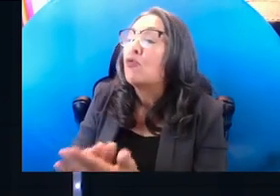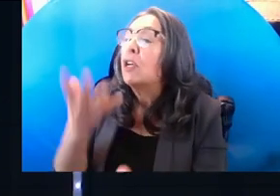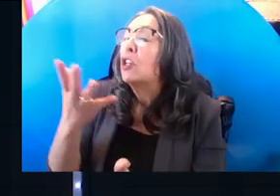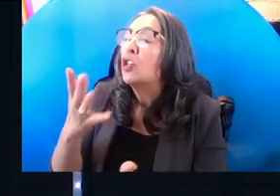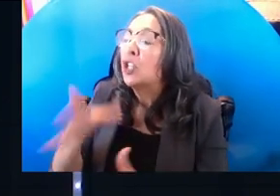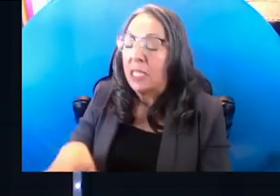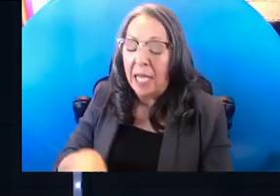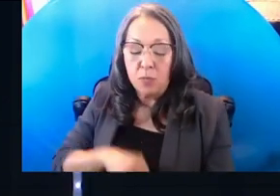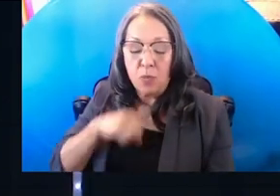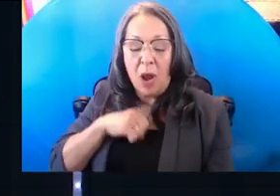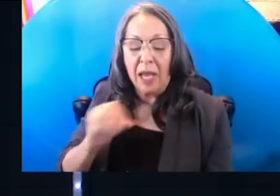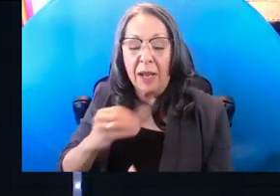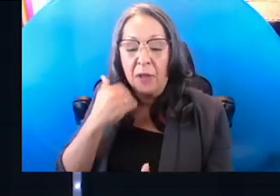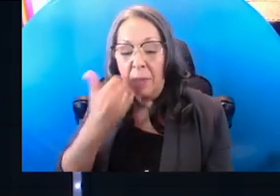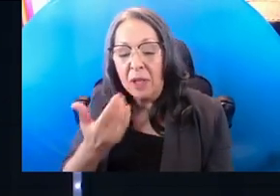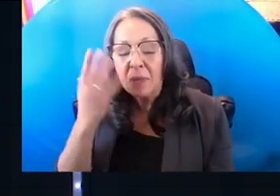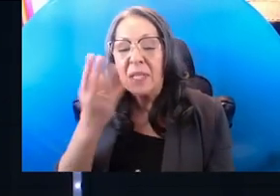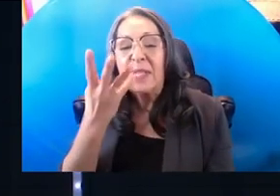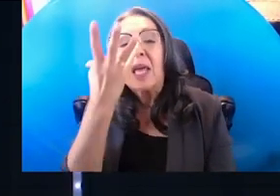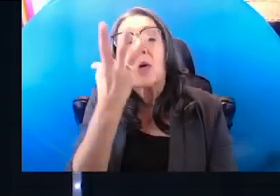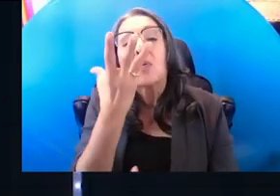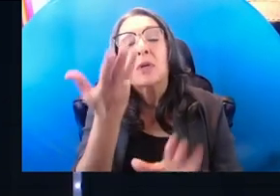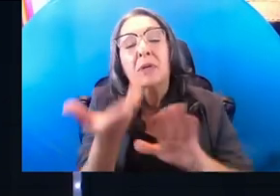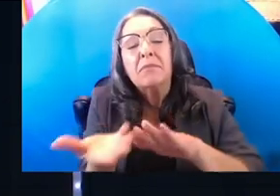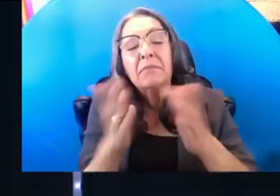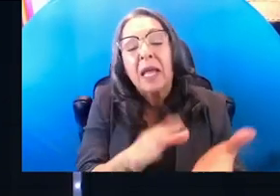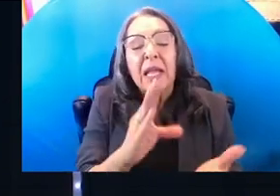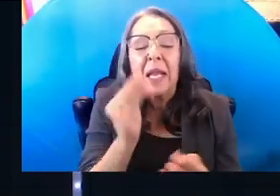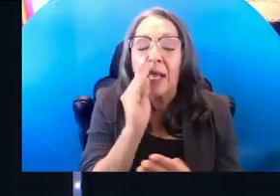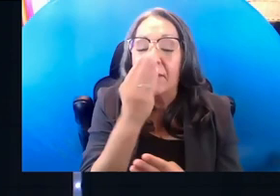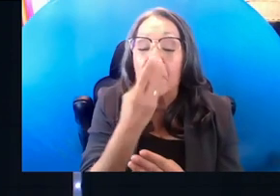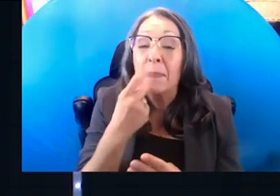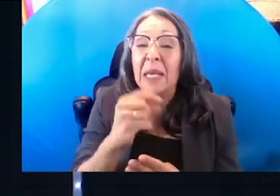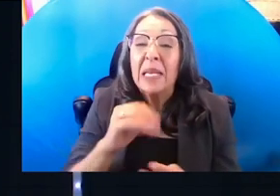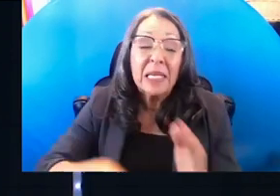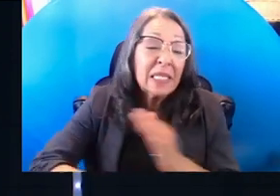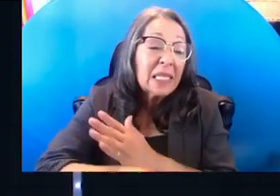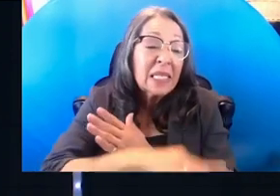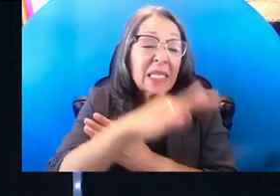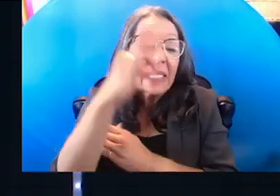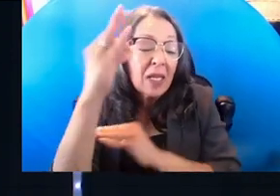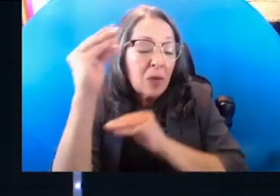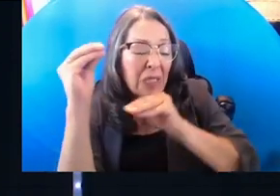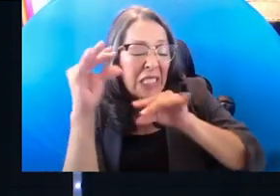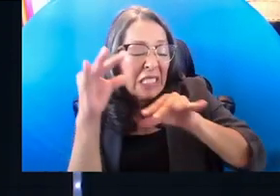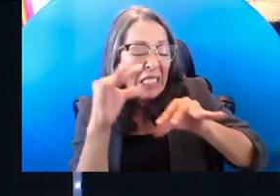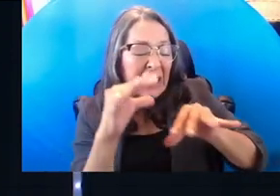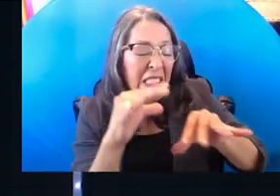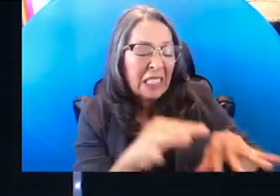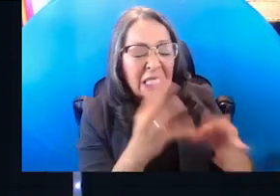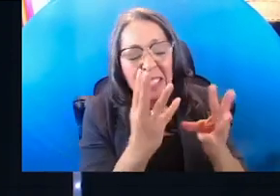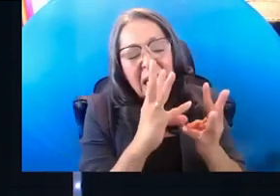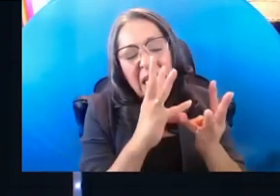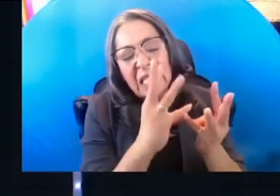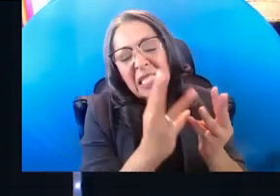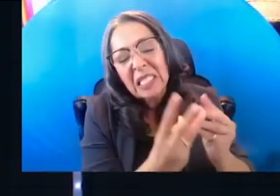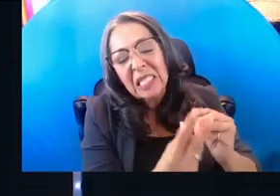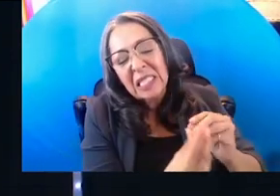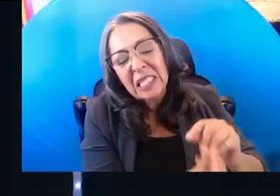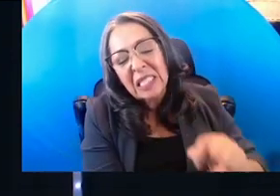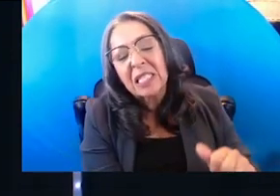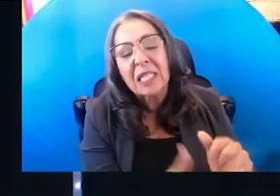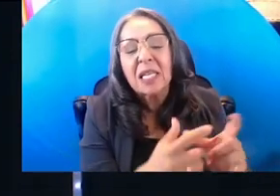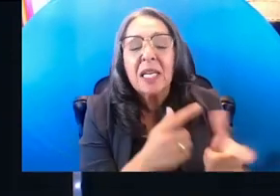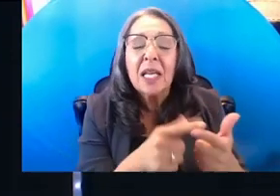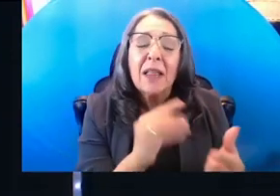will pass away like a wildflower, for the sun rises with scorching heat and withers the plant. Its blossom falls and its